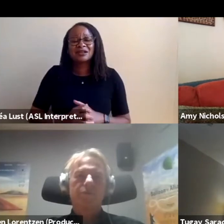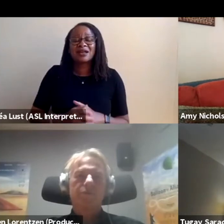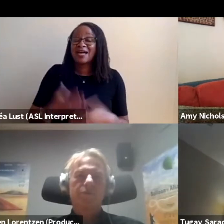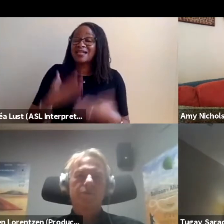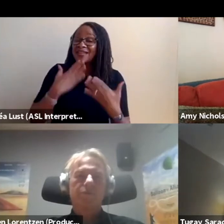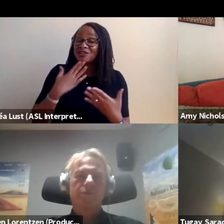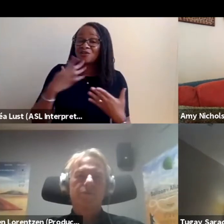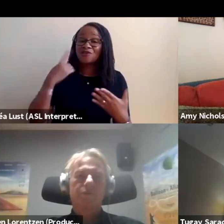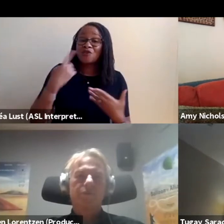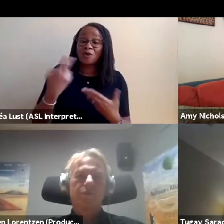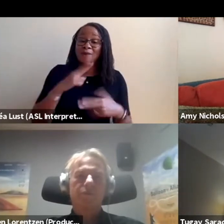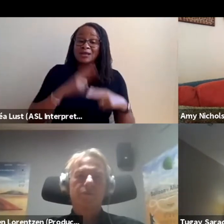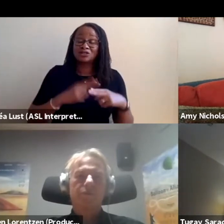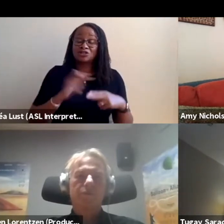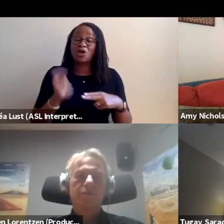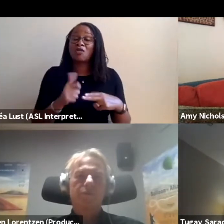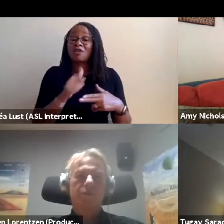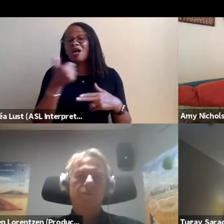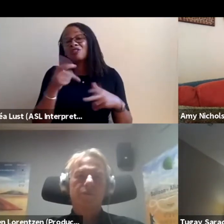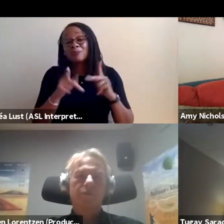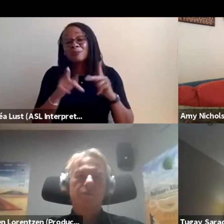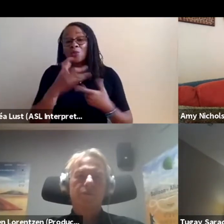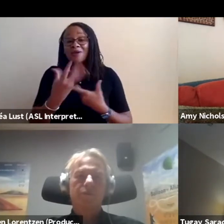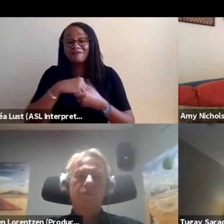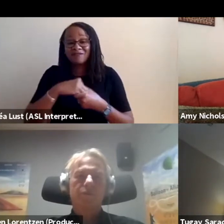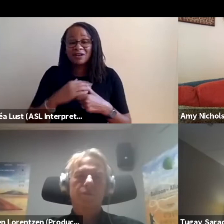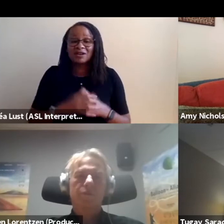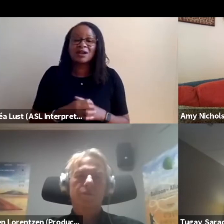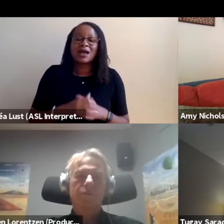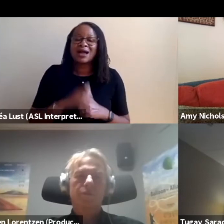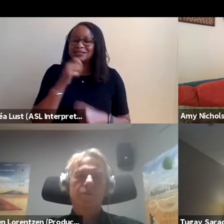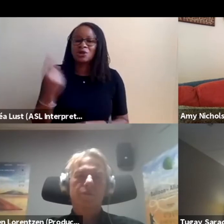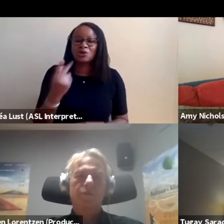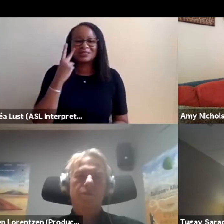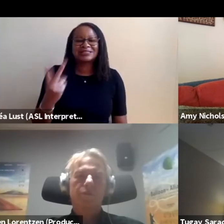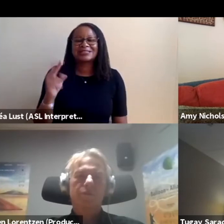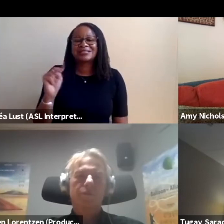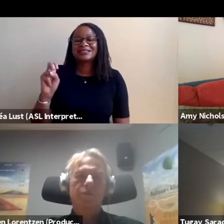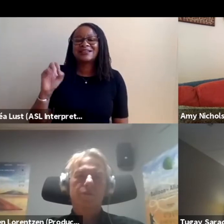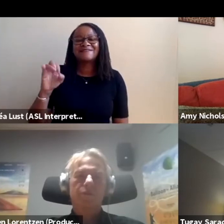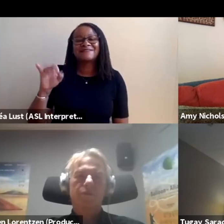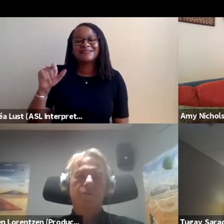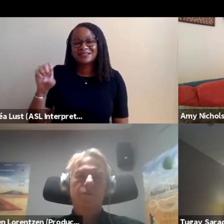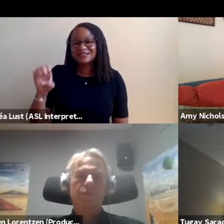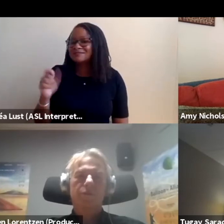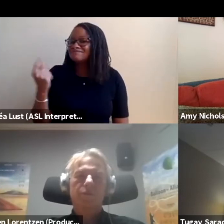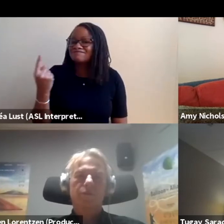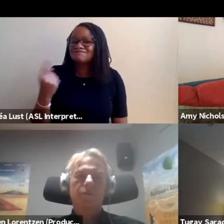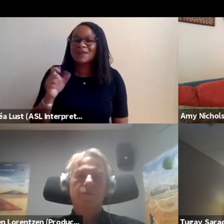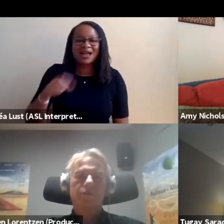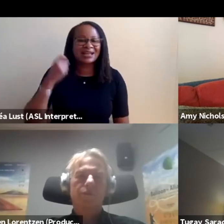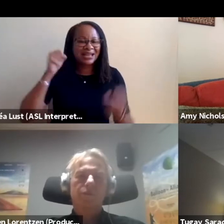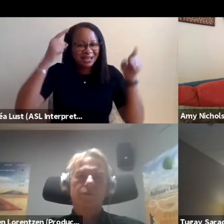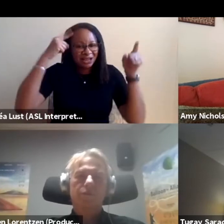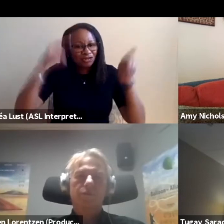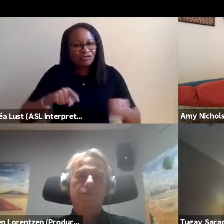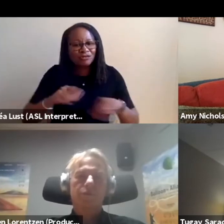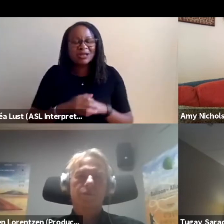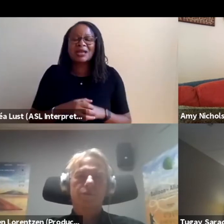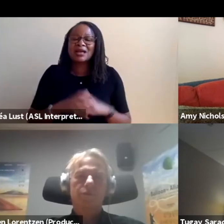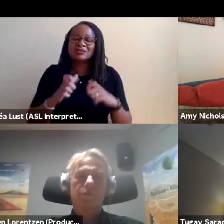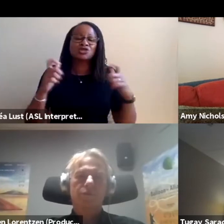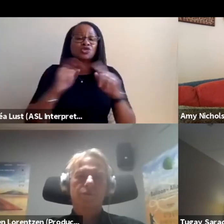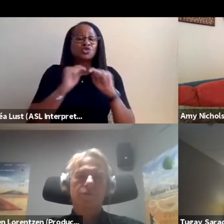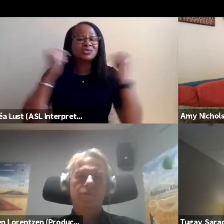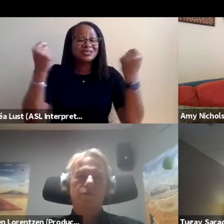other people. So I didn't see just Nefise, and I can just agree that there was a